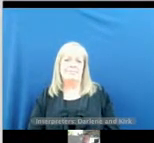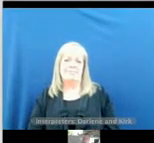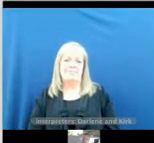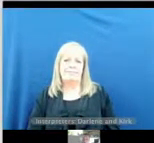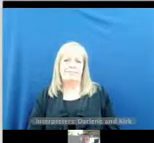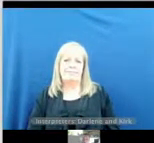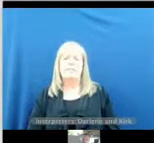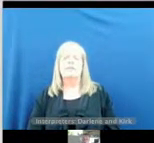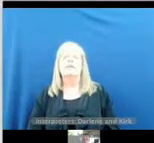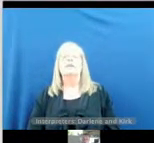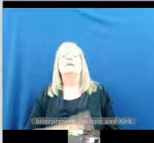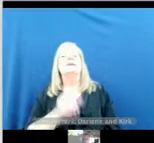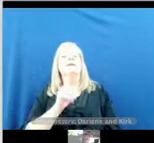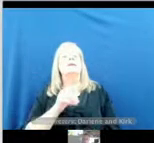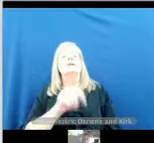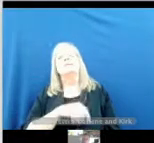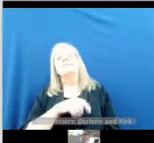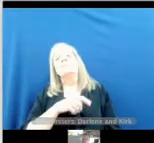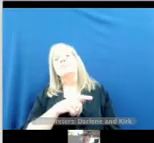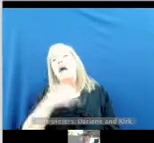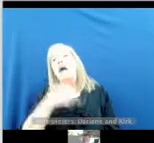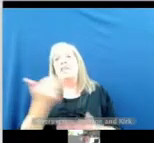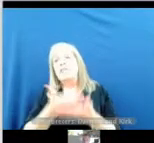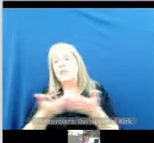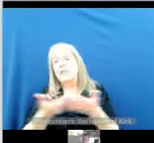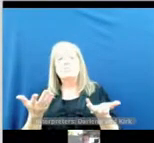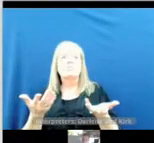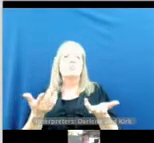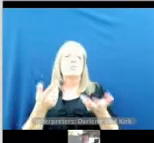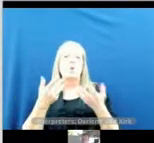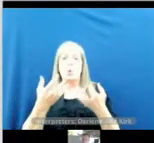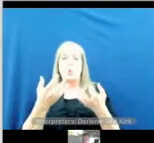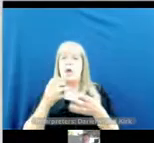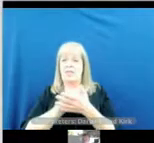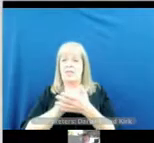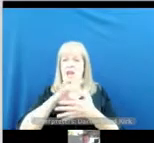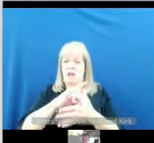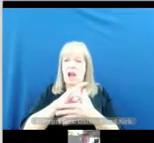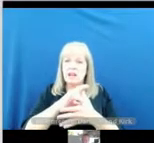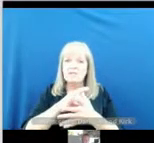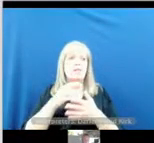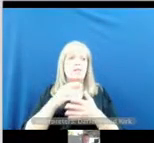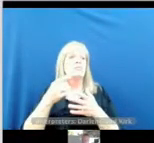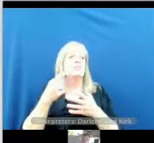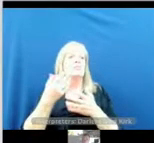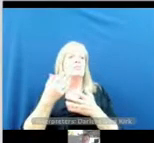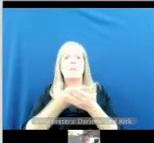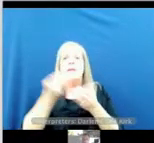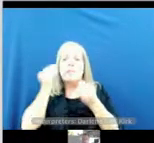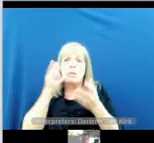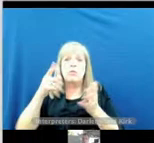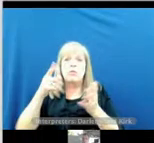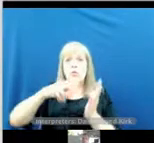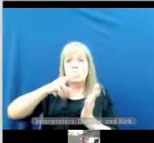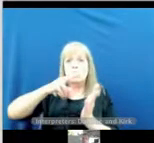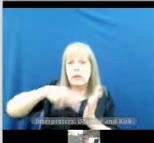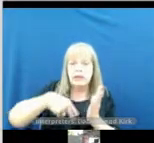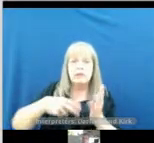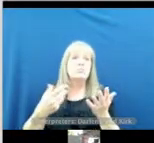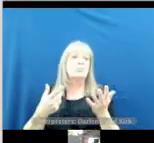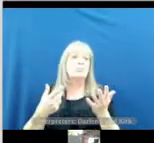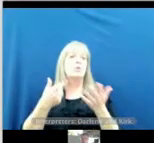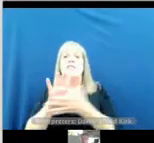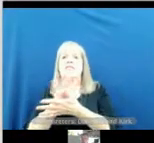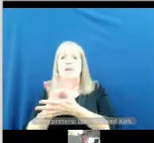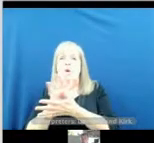Other ways. So we want content and things to read, we want videos to watch, but of course, we want to